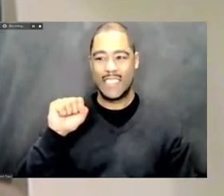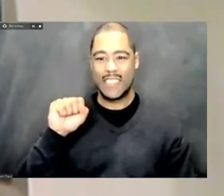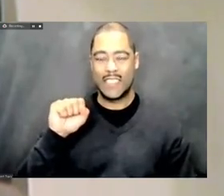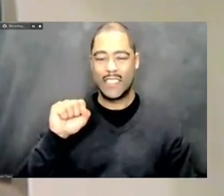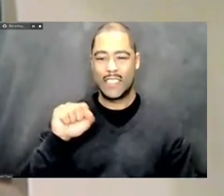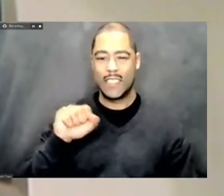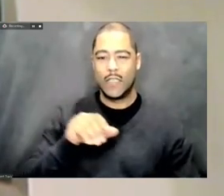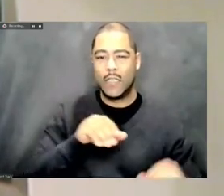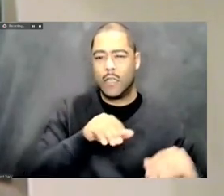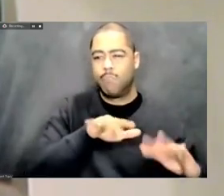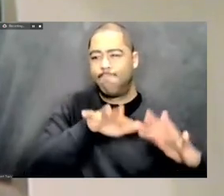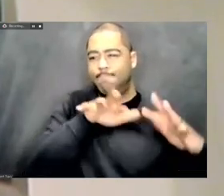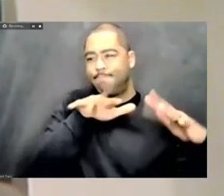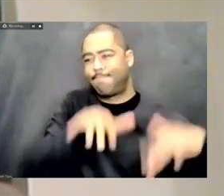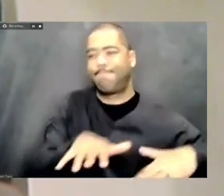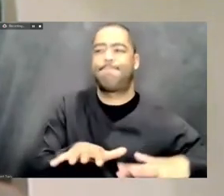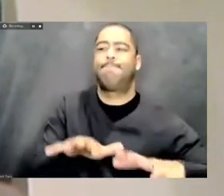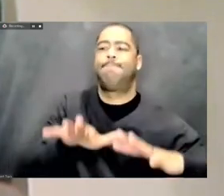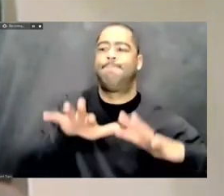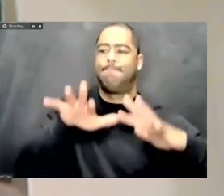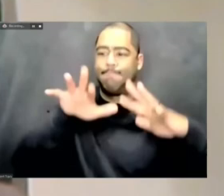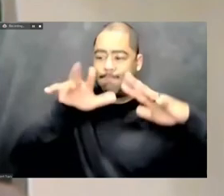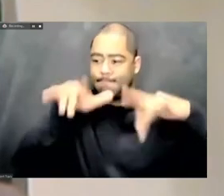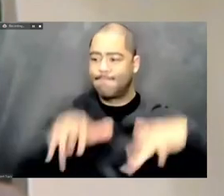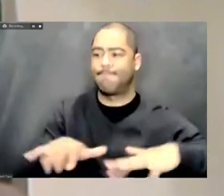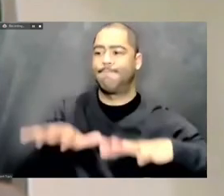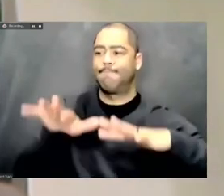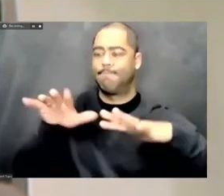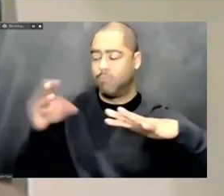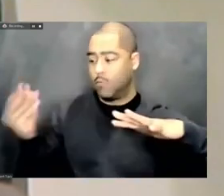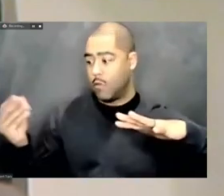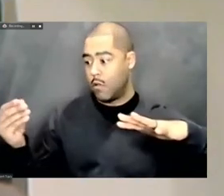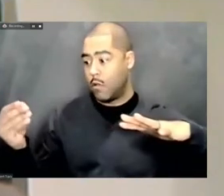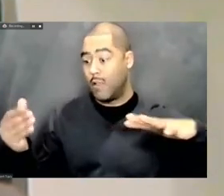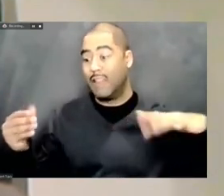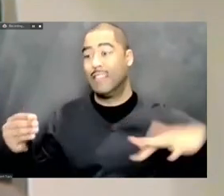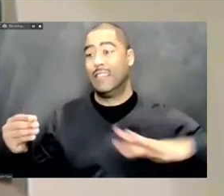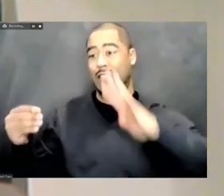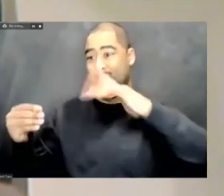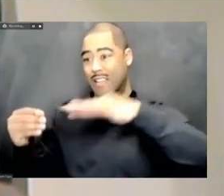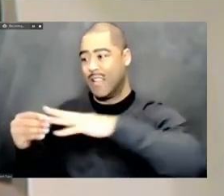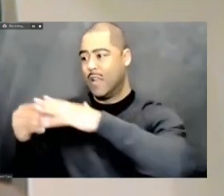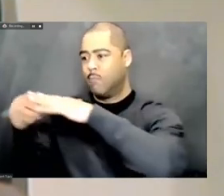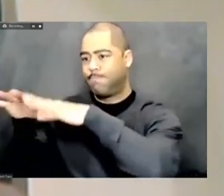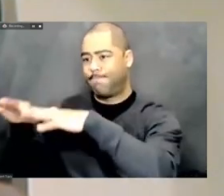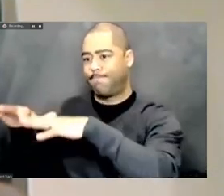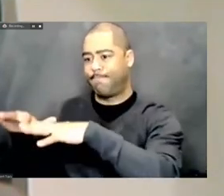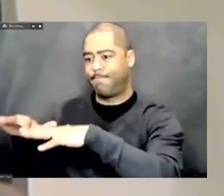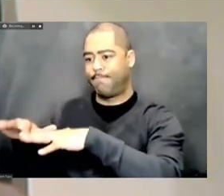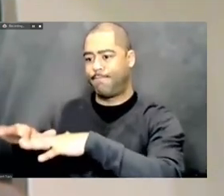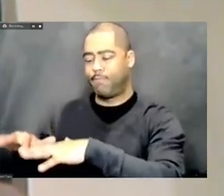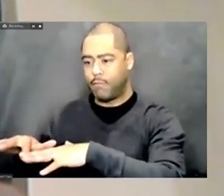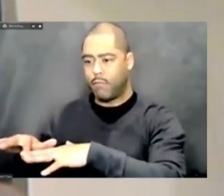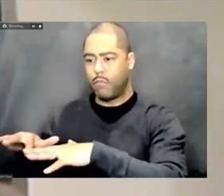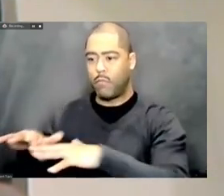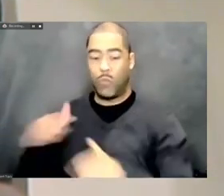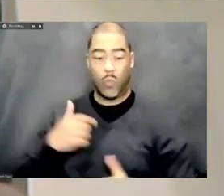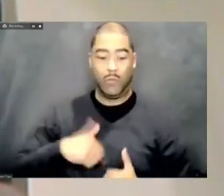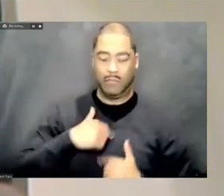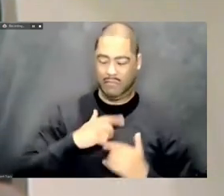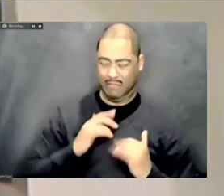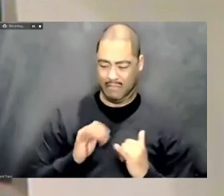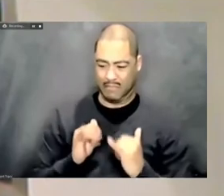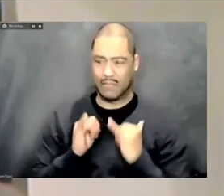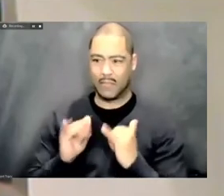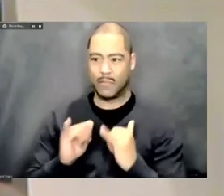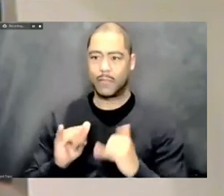soil, when faced with the darkest of times that stretch forth a season, we too must submit ourselves to the process